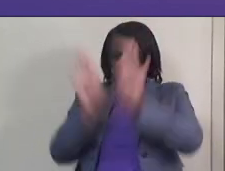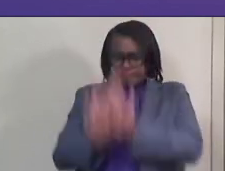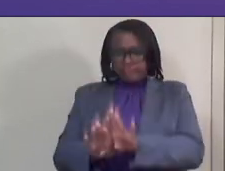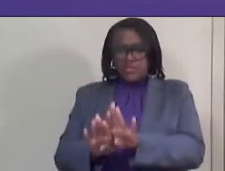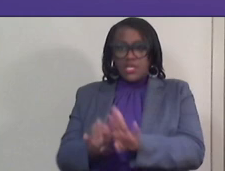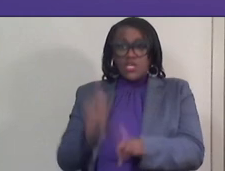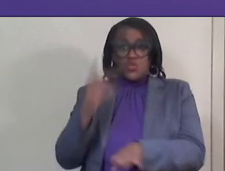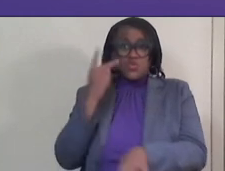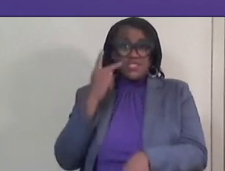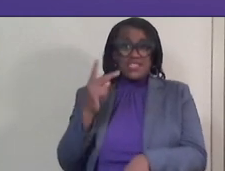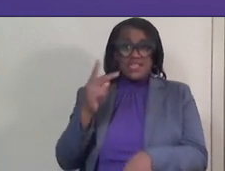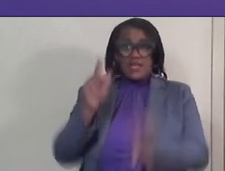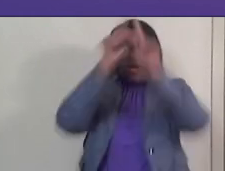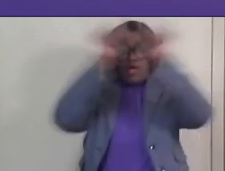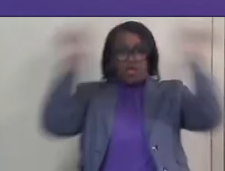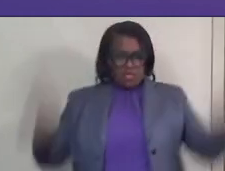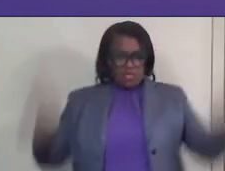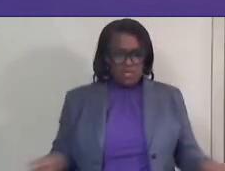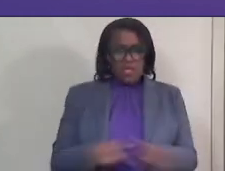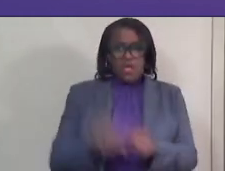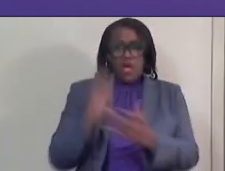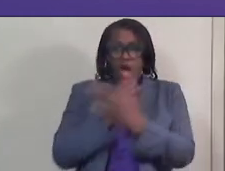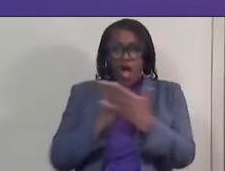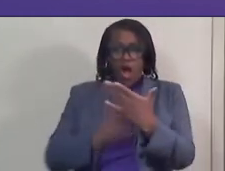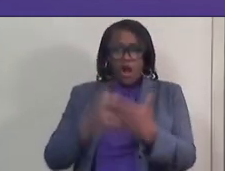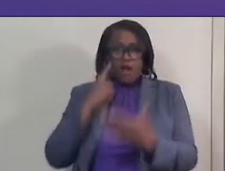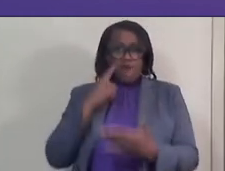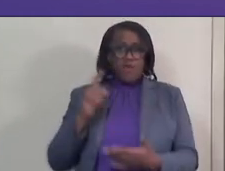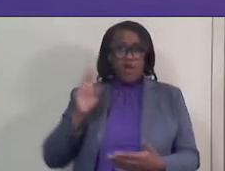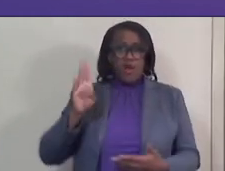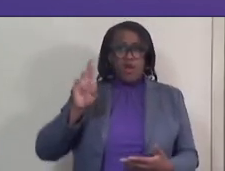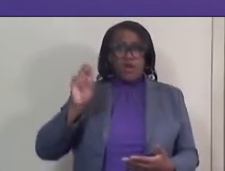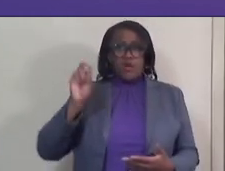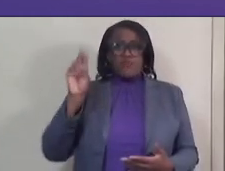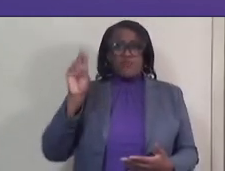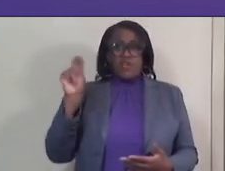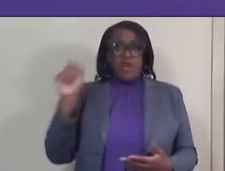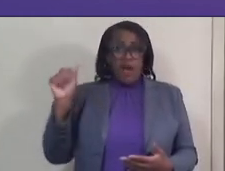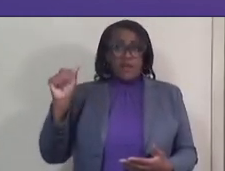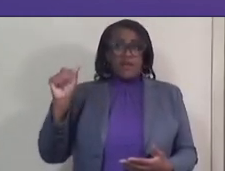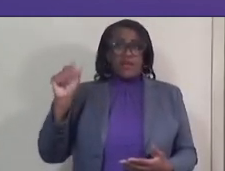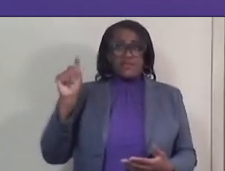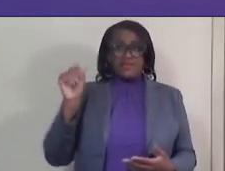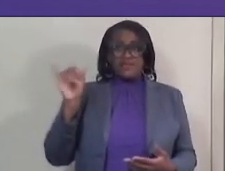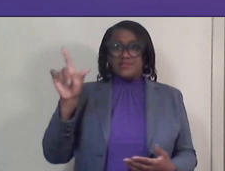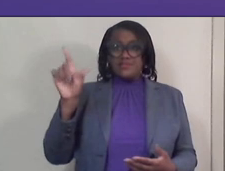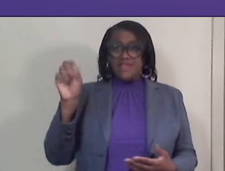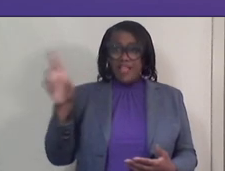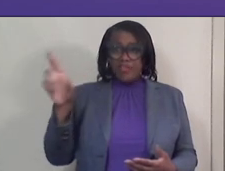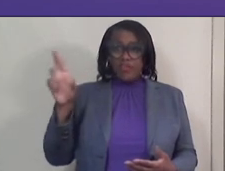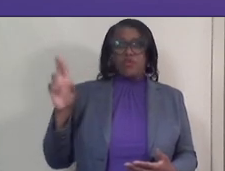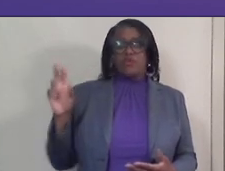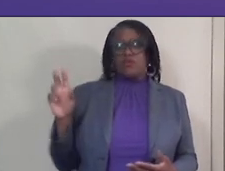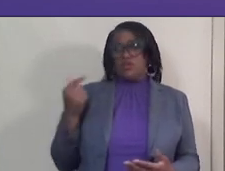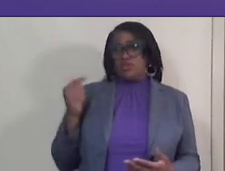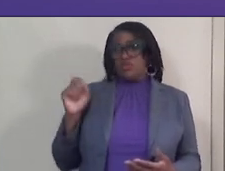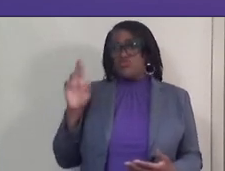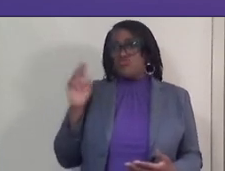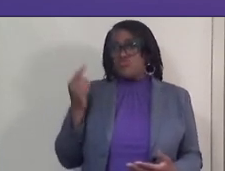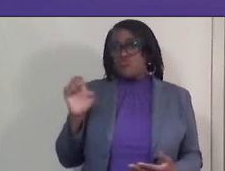for Breonna Taylor, a mural for George Floyd, a mural proclaiming Black Lives Matters, and you can snap a photo and upload